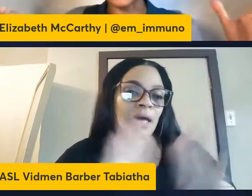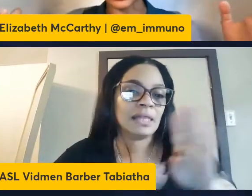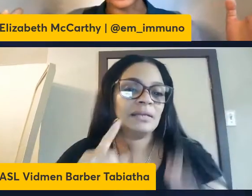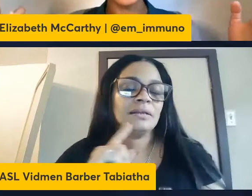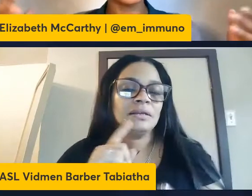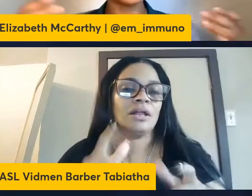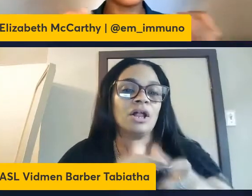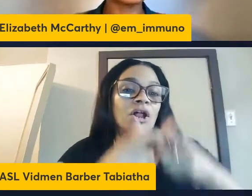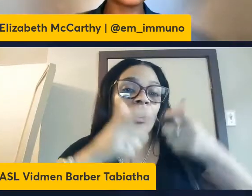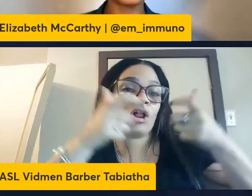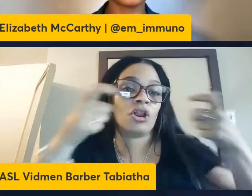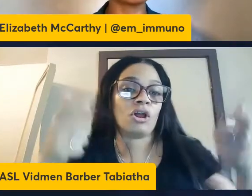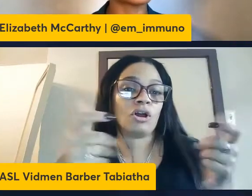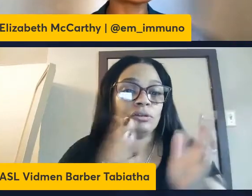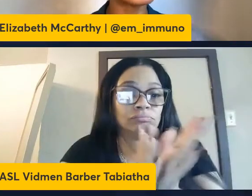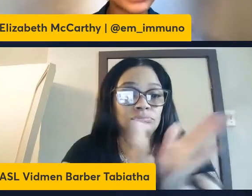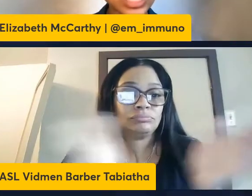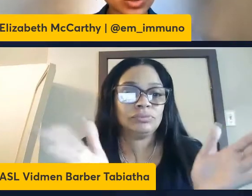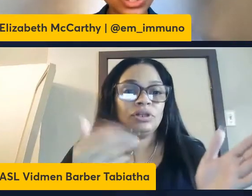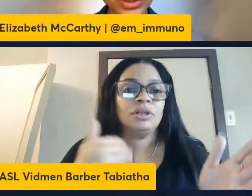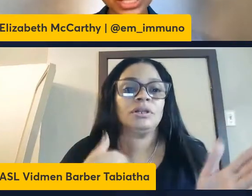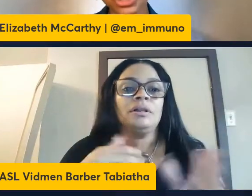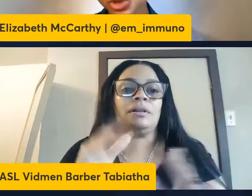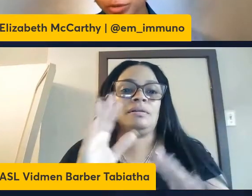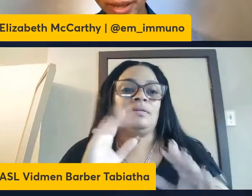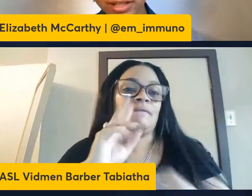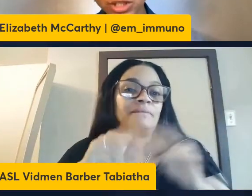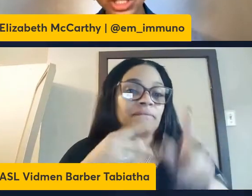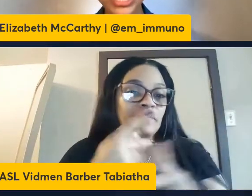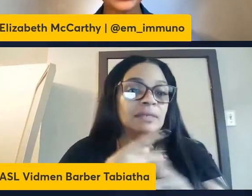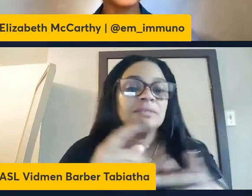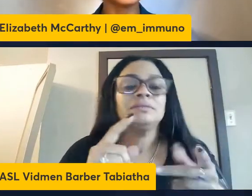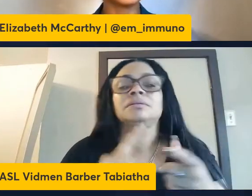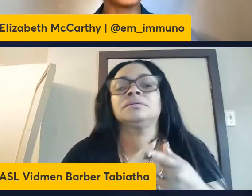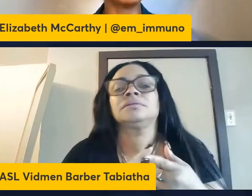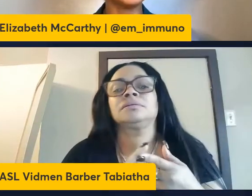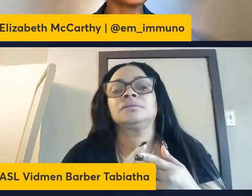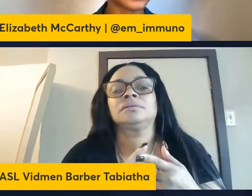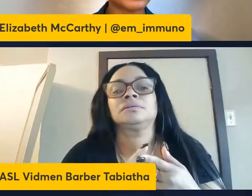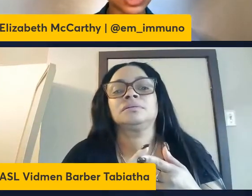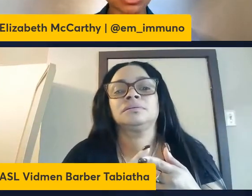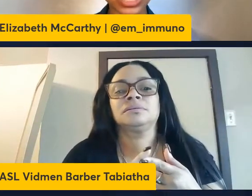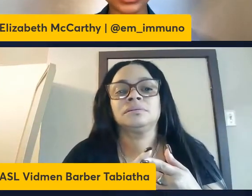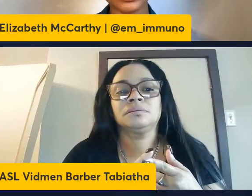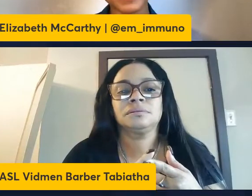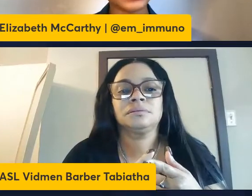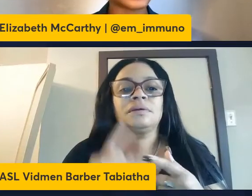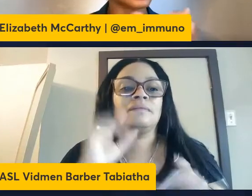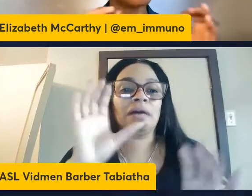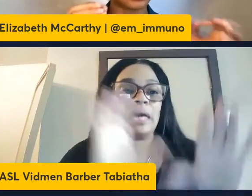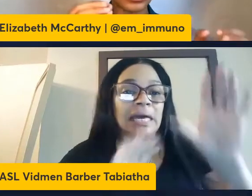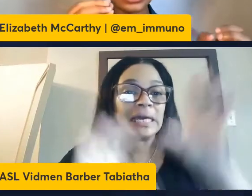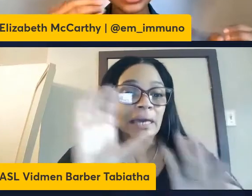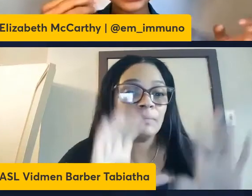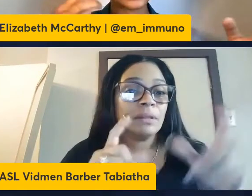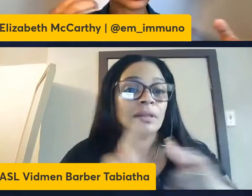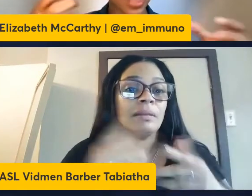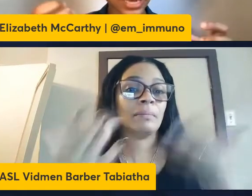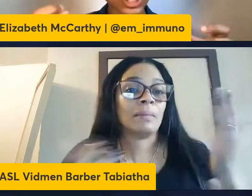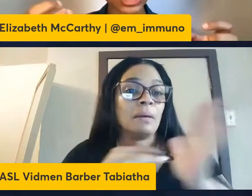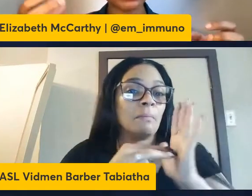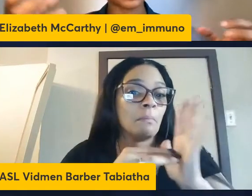even larger, like there you have biophysics where you're doing structural biology, chemistry where you're maybe like